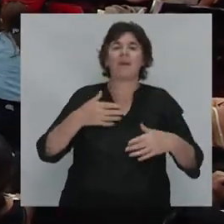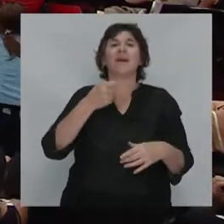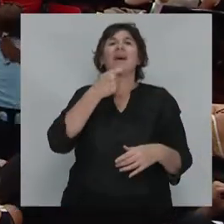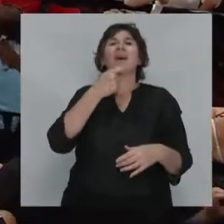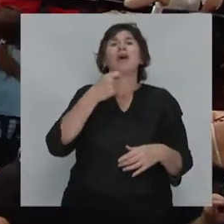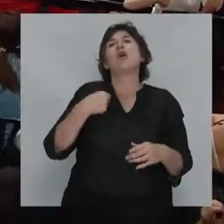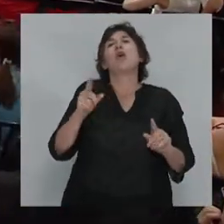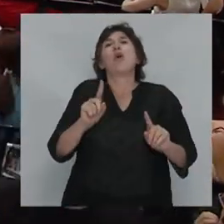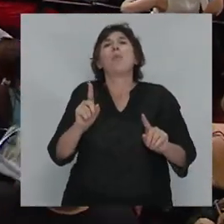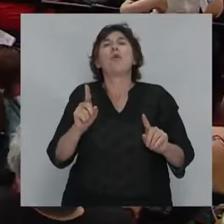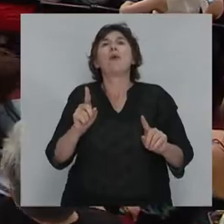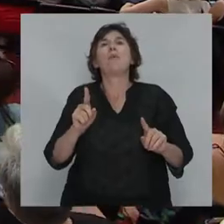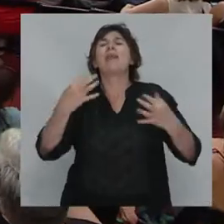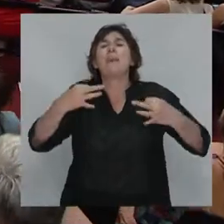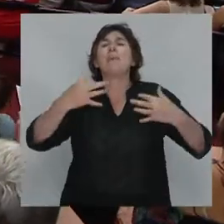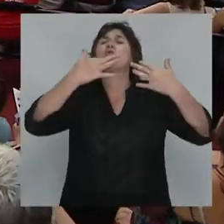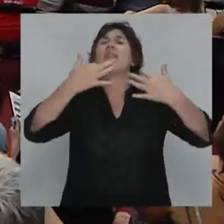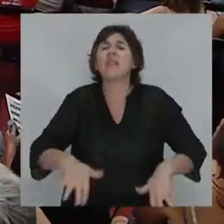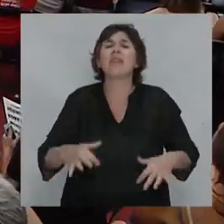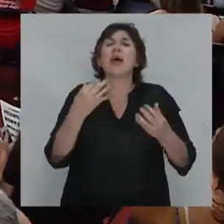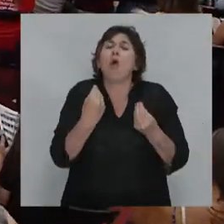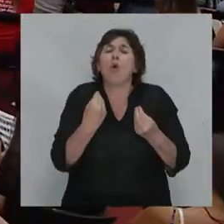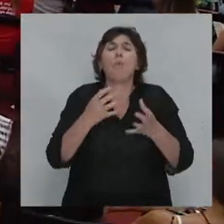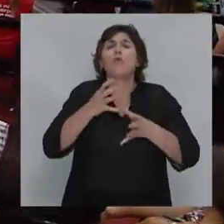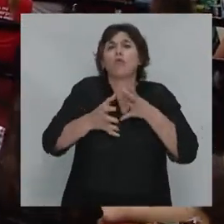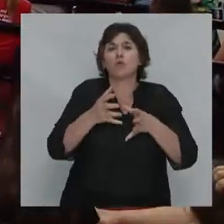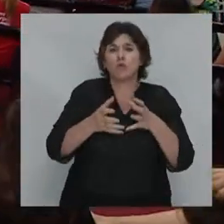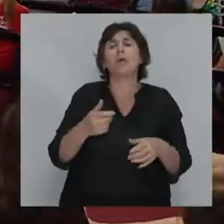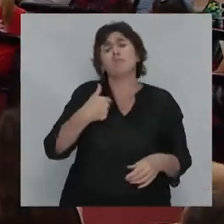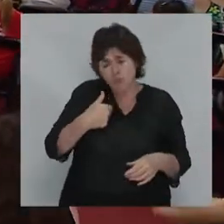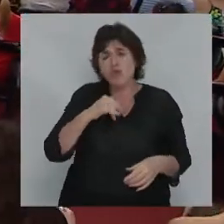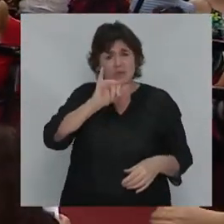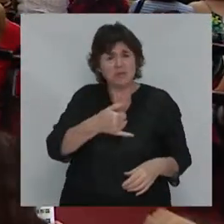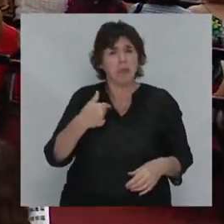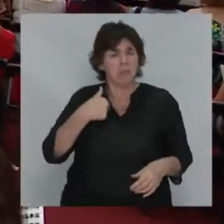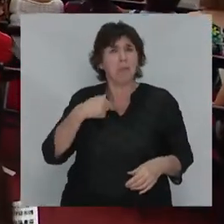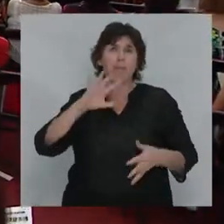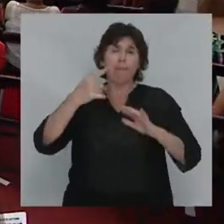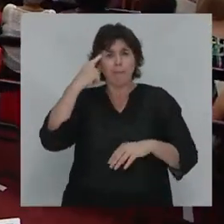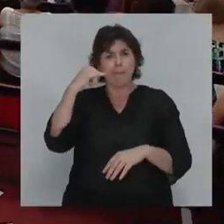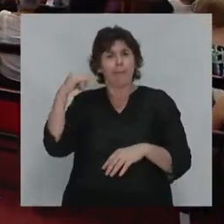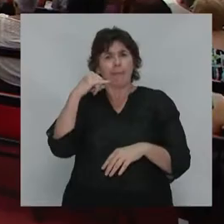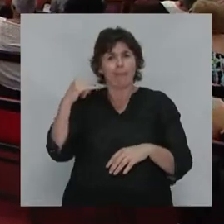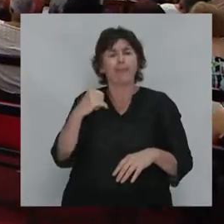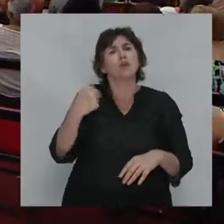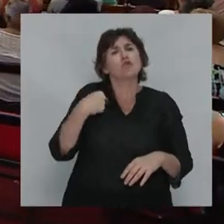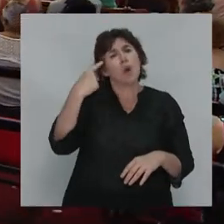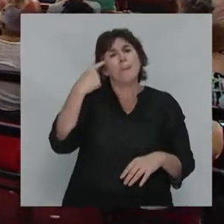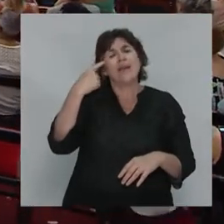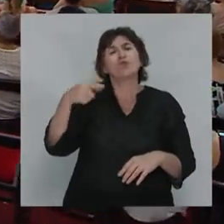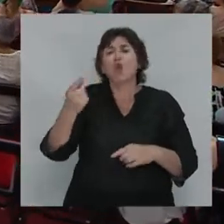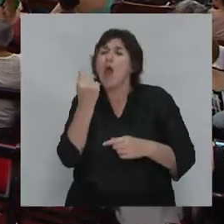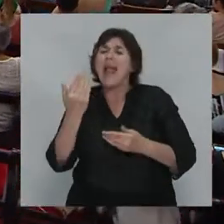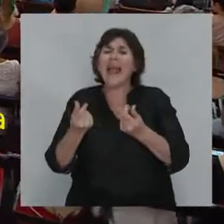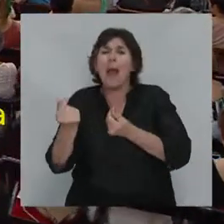You really have to understand how it works. So I'm a pessimist in the sense that I think there are limits that you can do within capitalism. And that's what